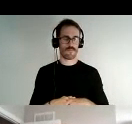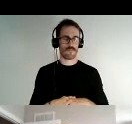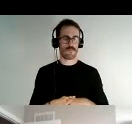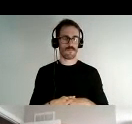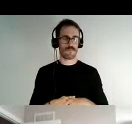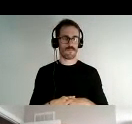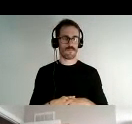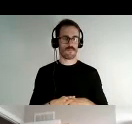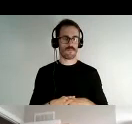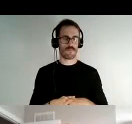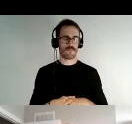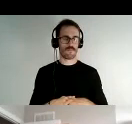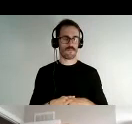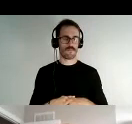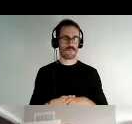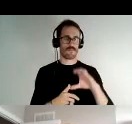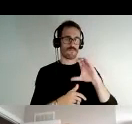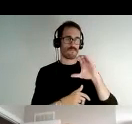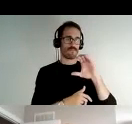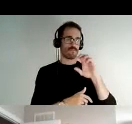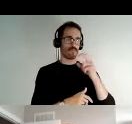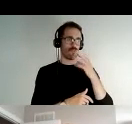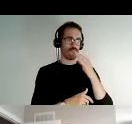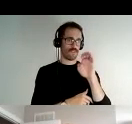Anthony, if I may just make a comment.